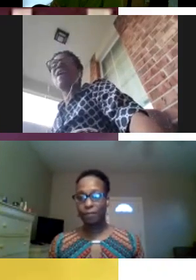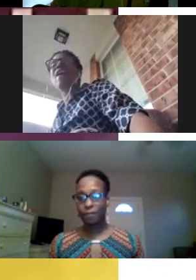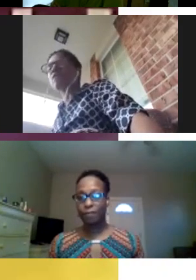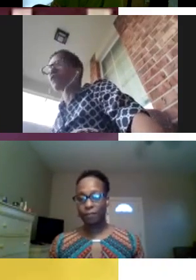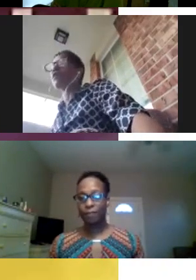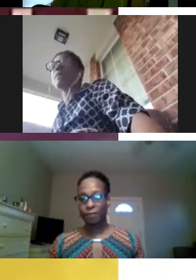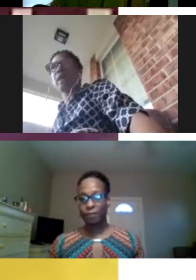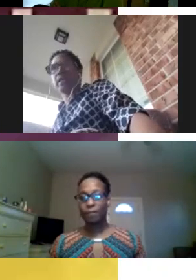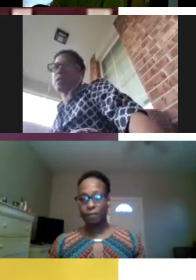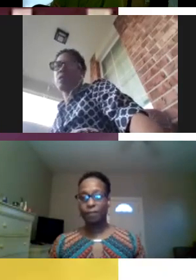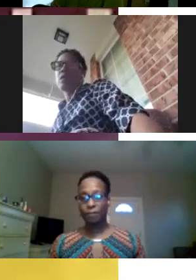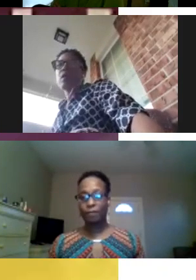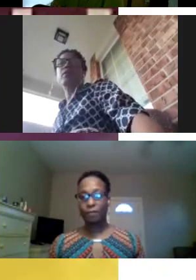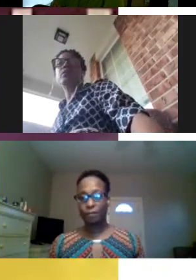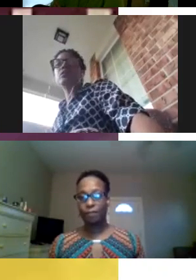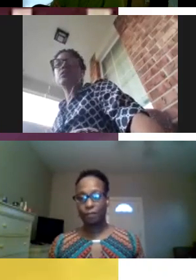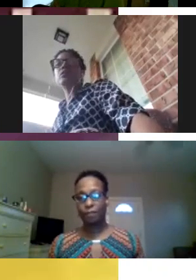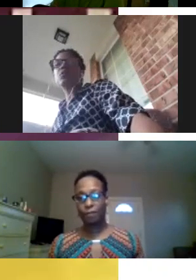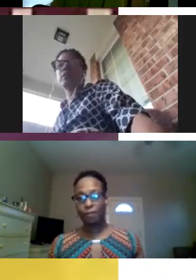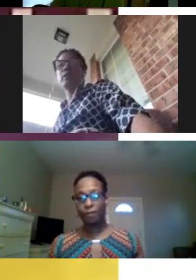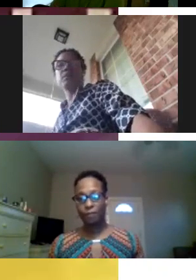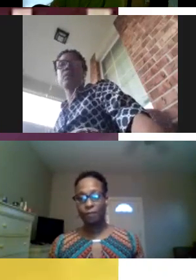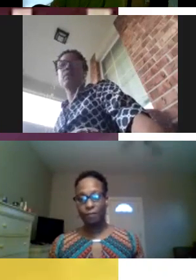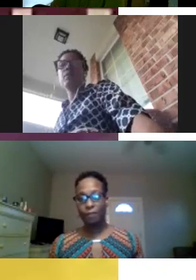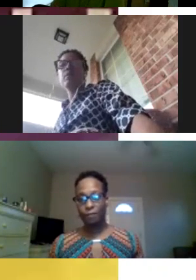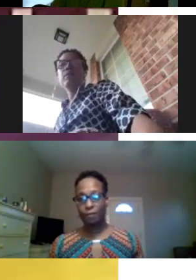to everybody. It is.